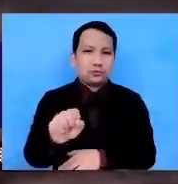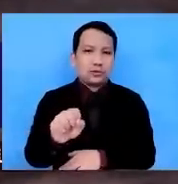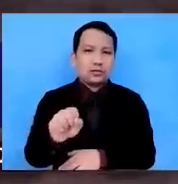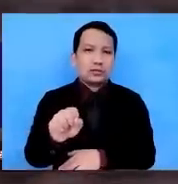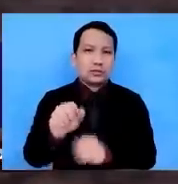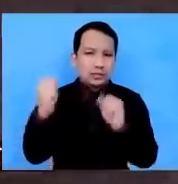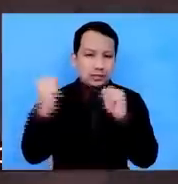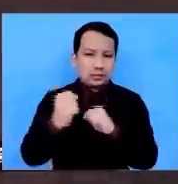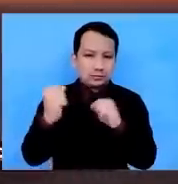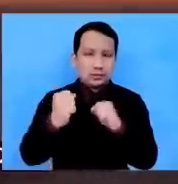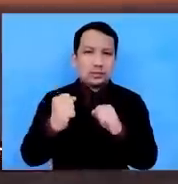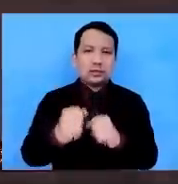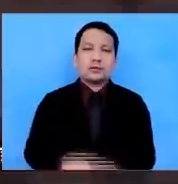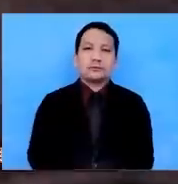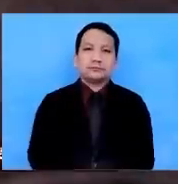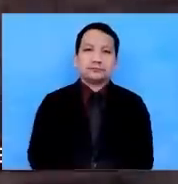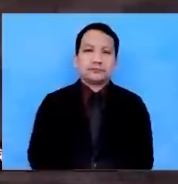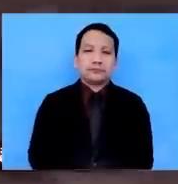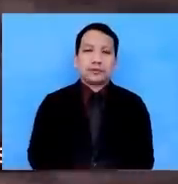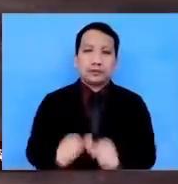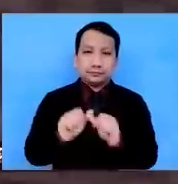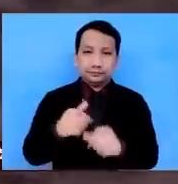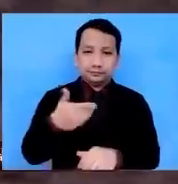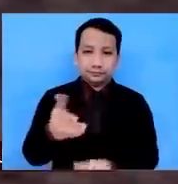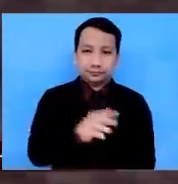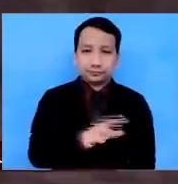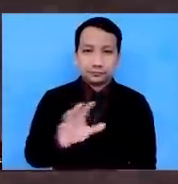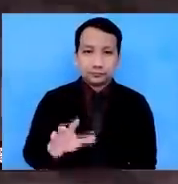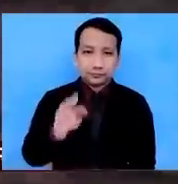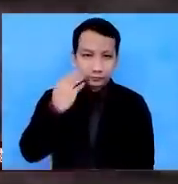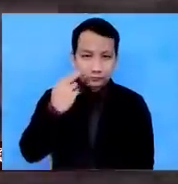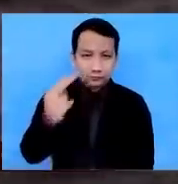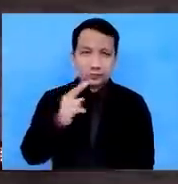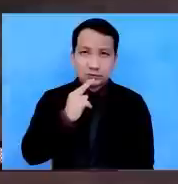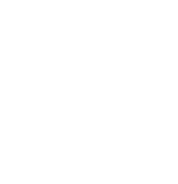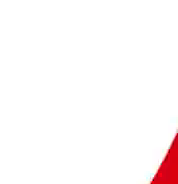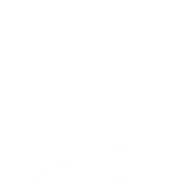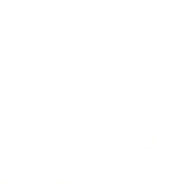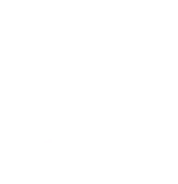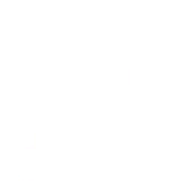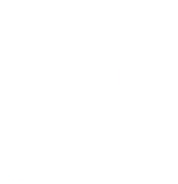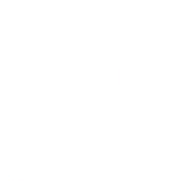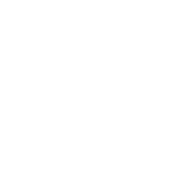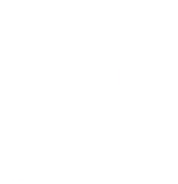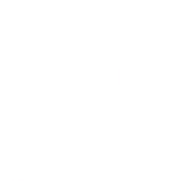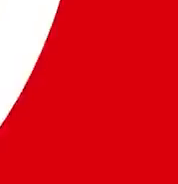Defense Treaty. Nagbabalita mula sa Frontline, Maricel Halili, News 5.